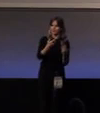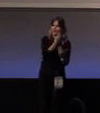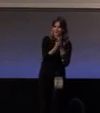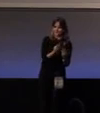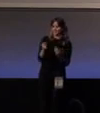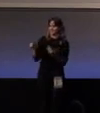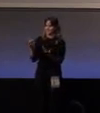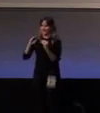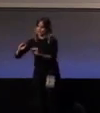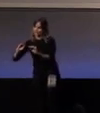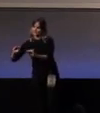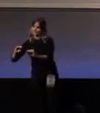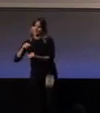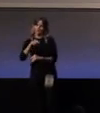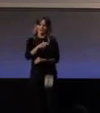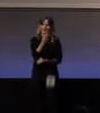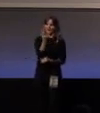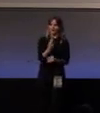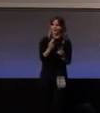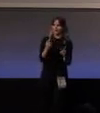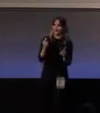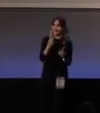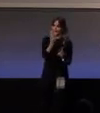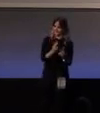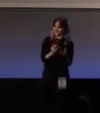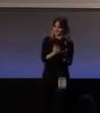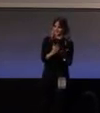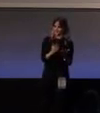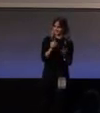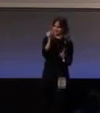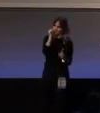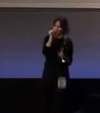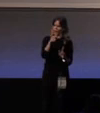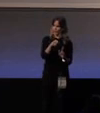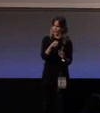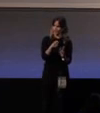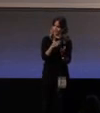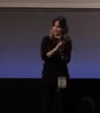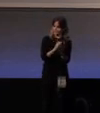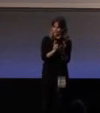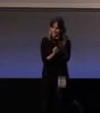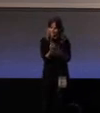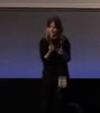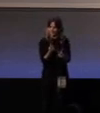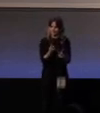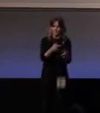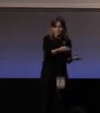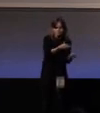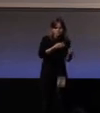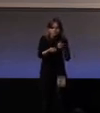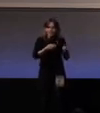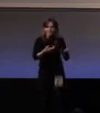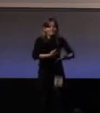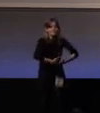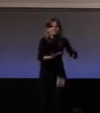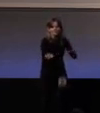educator is already on de sivilize positie i know what the f product is en hietbrink en sivilize people to that